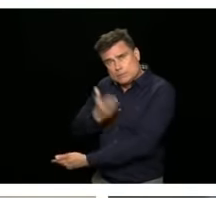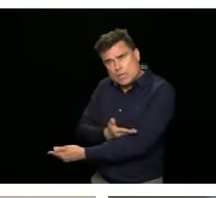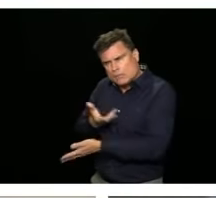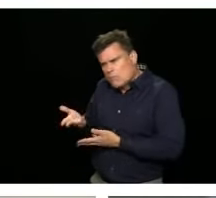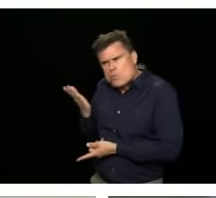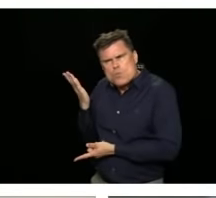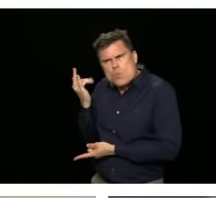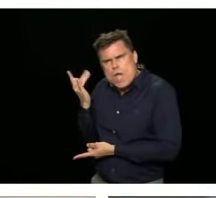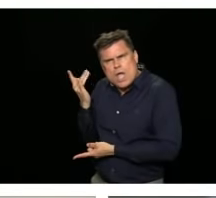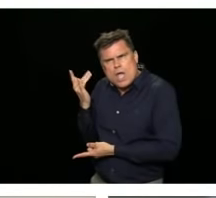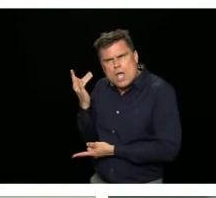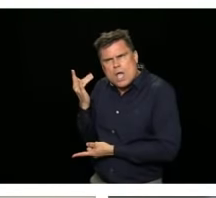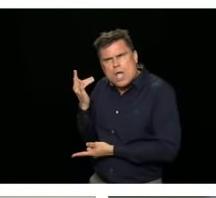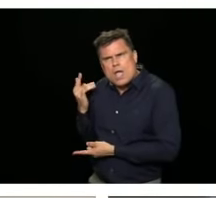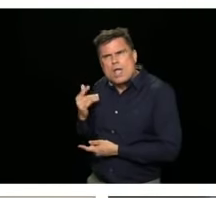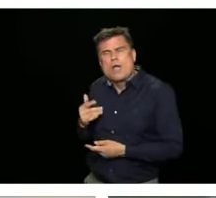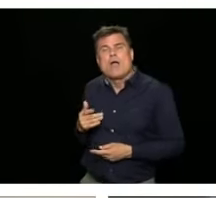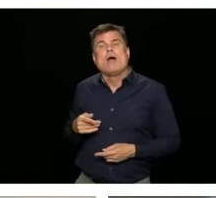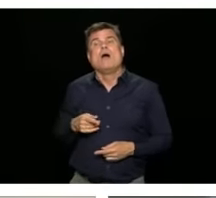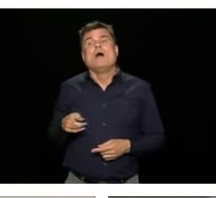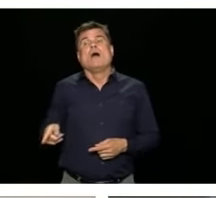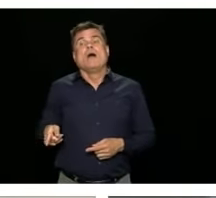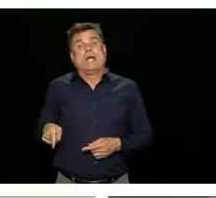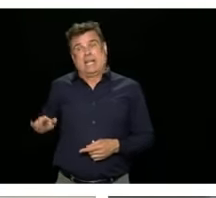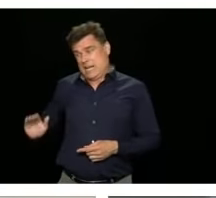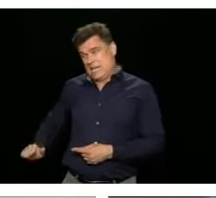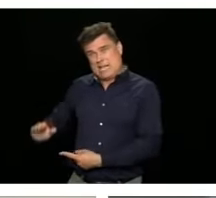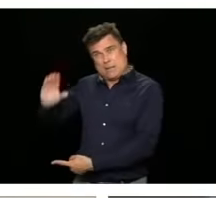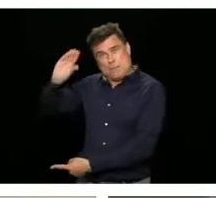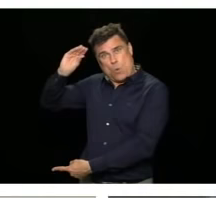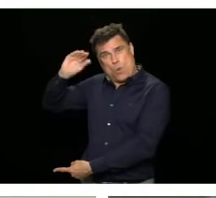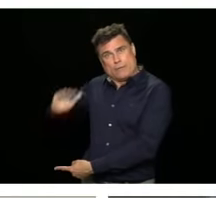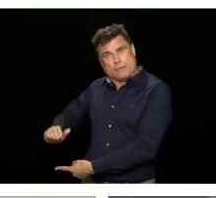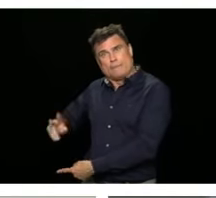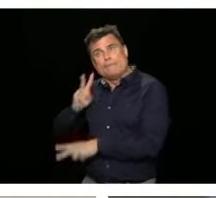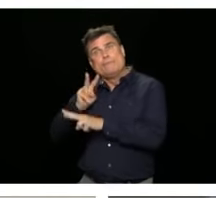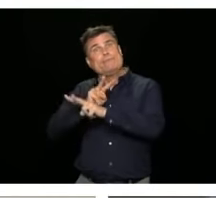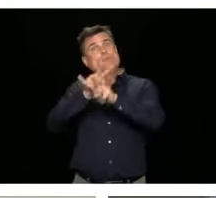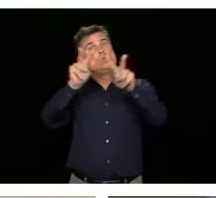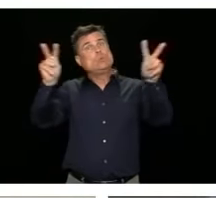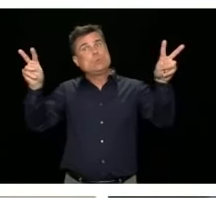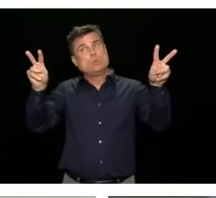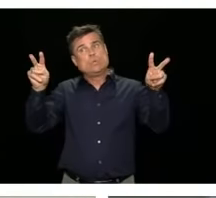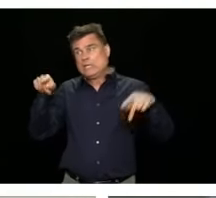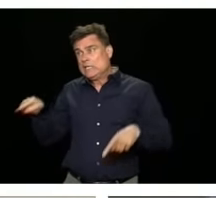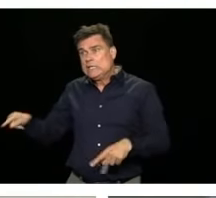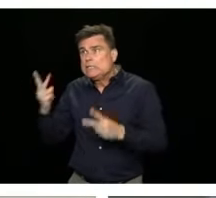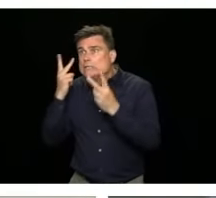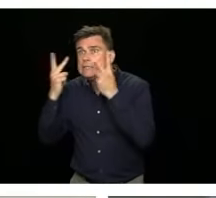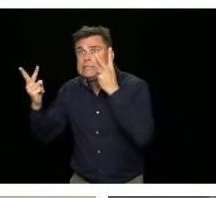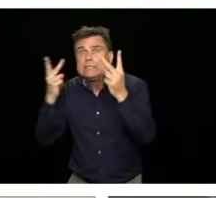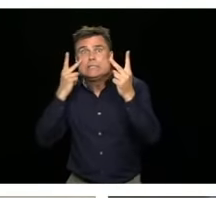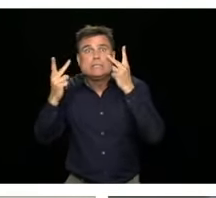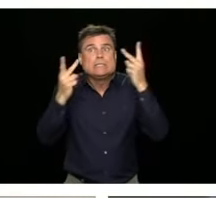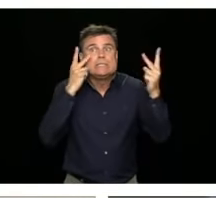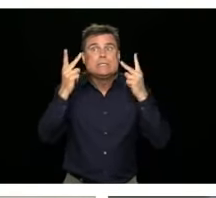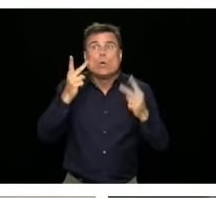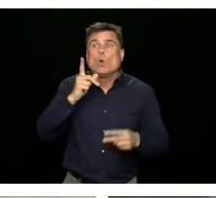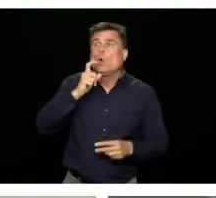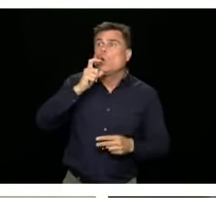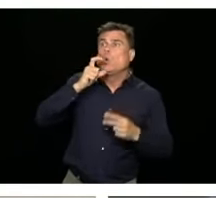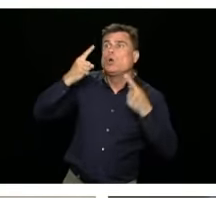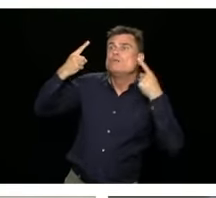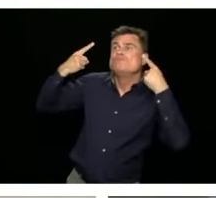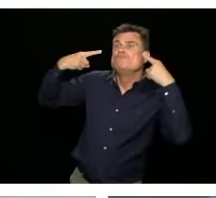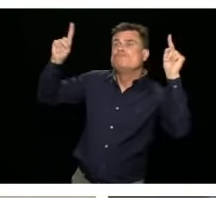all the teachers are white. They see all the superheroes. He said all the superheroes are white. And so it dawned on us at